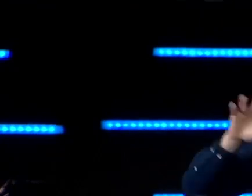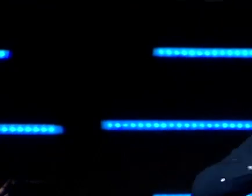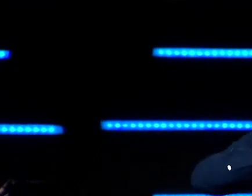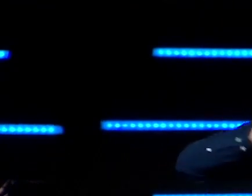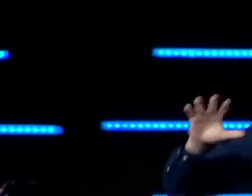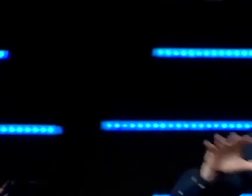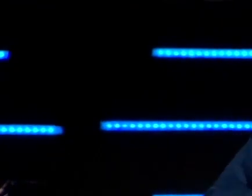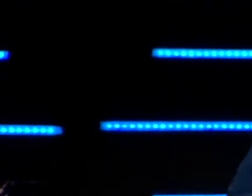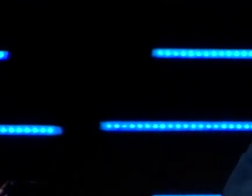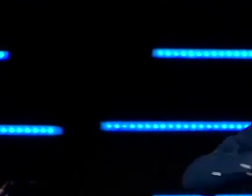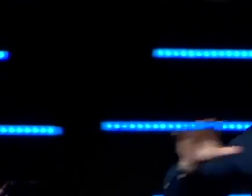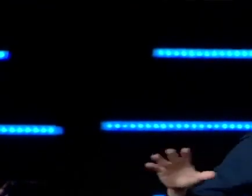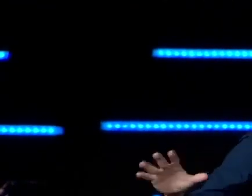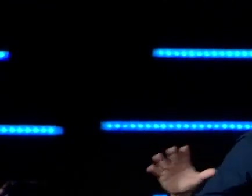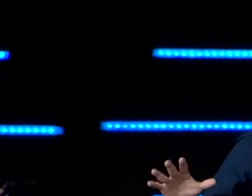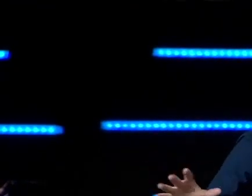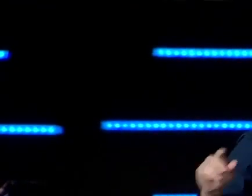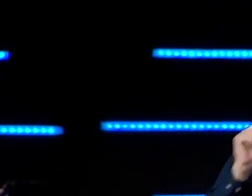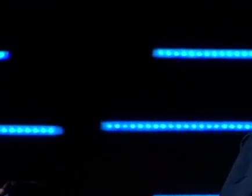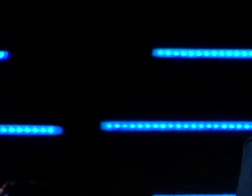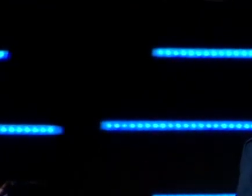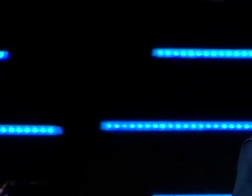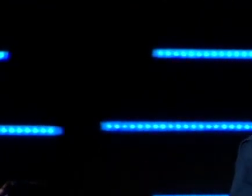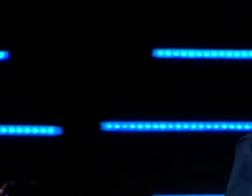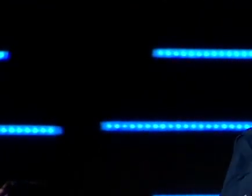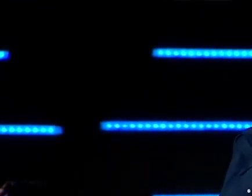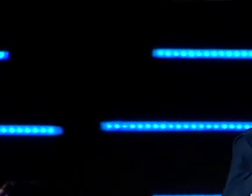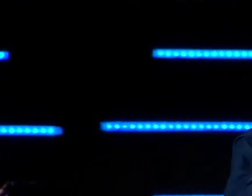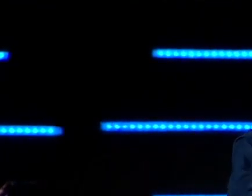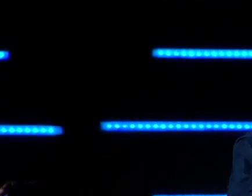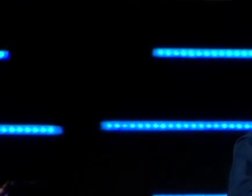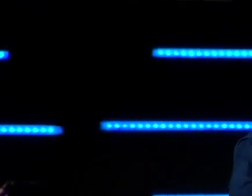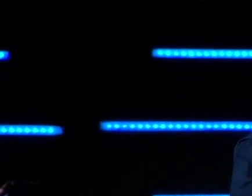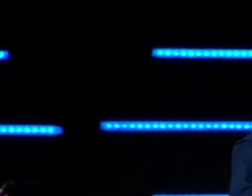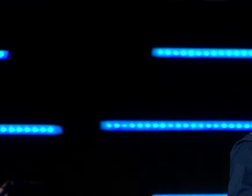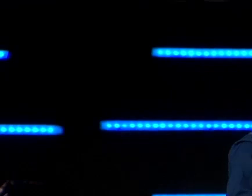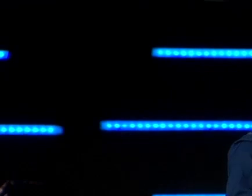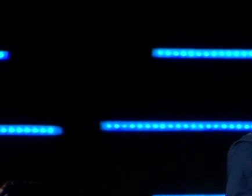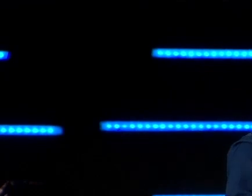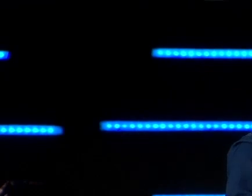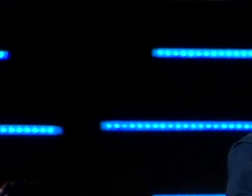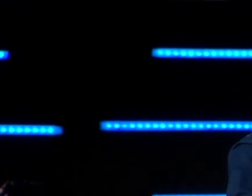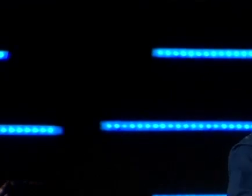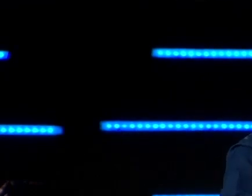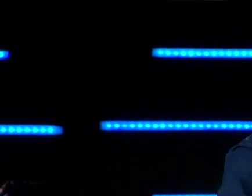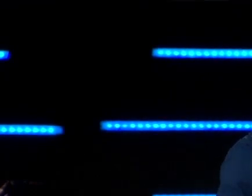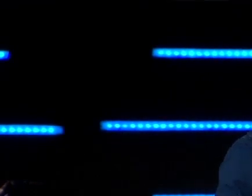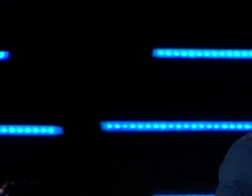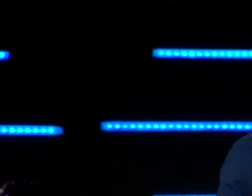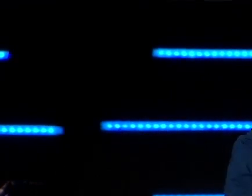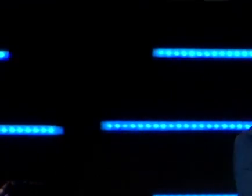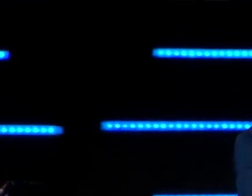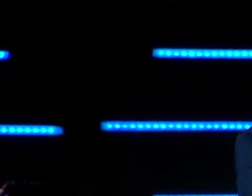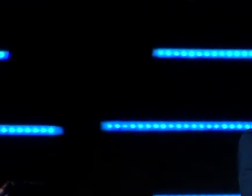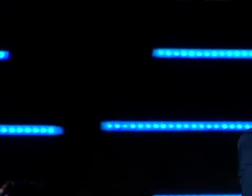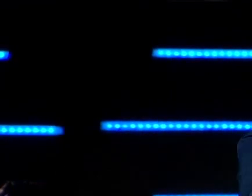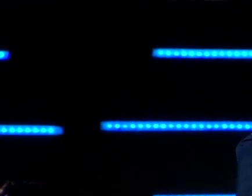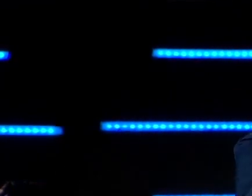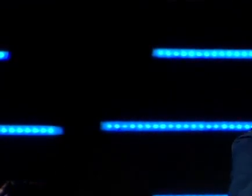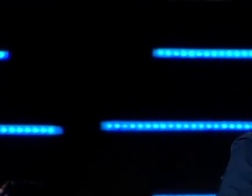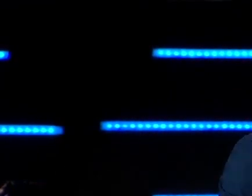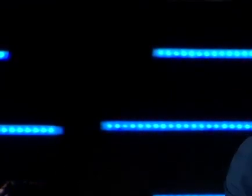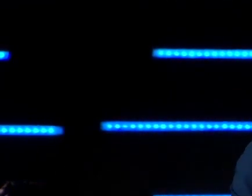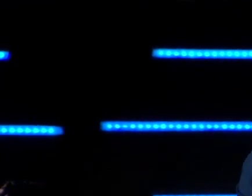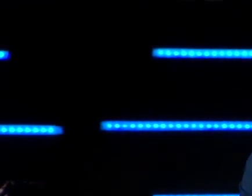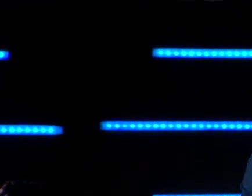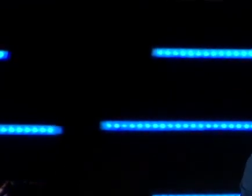me to fix my eyes on everything else except the most important thing, which was the baseball. And here's